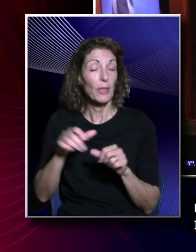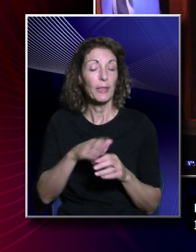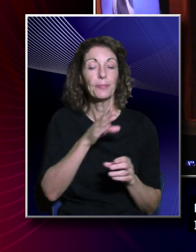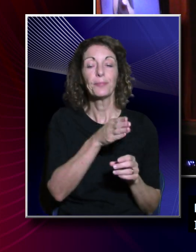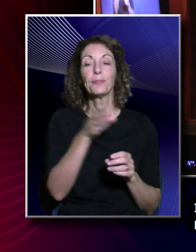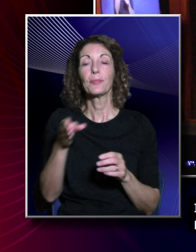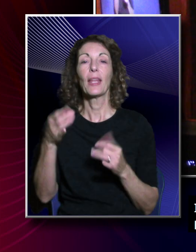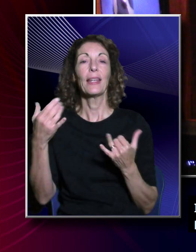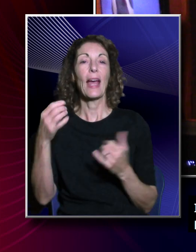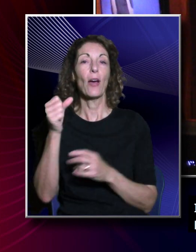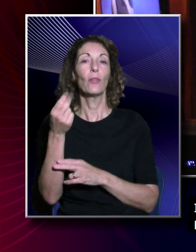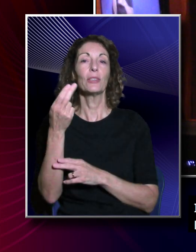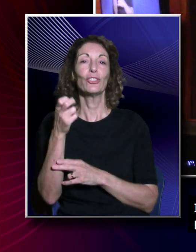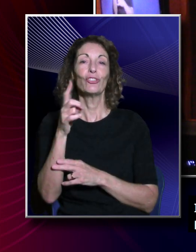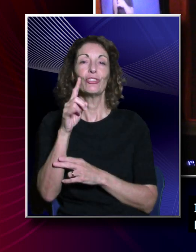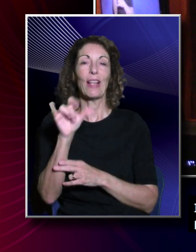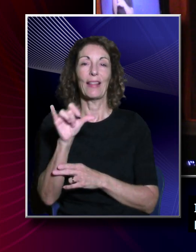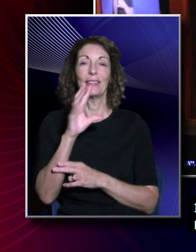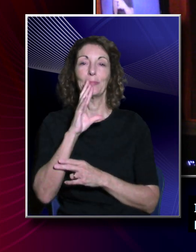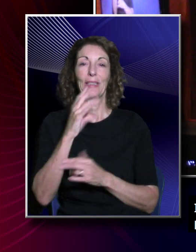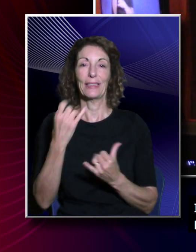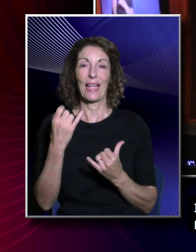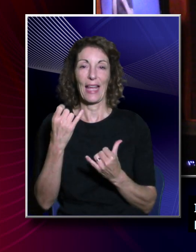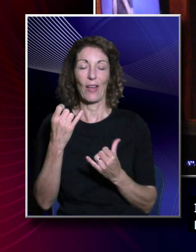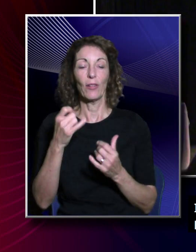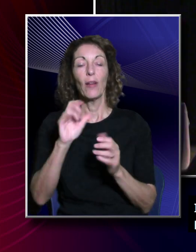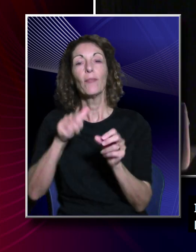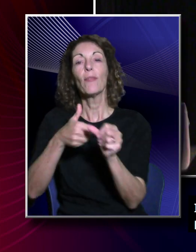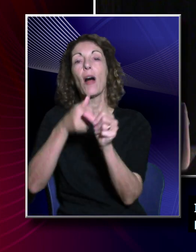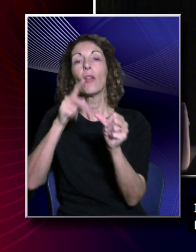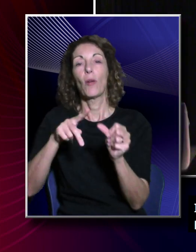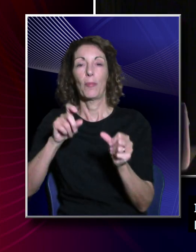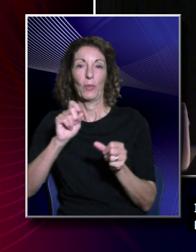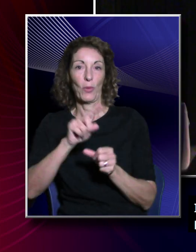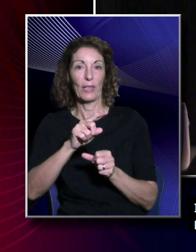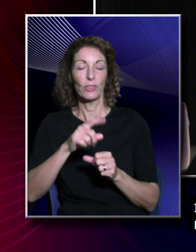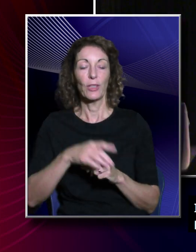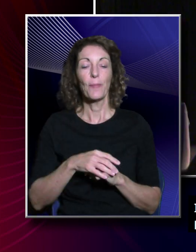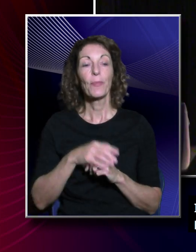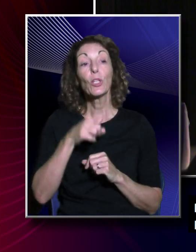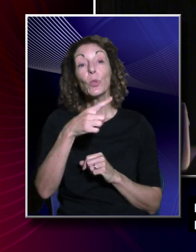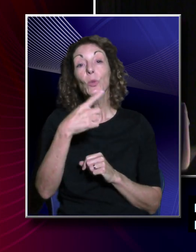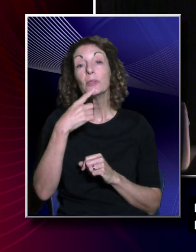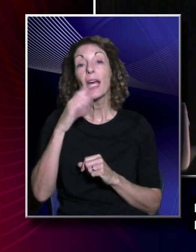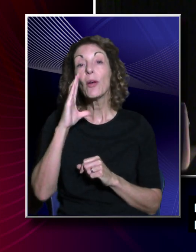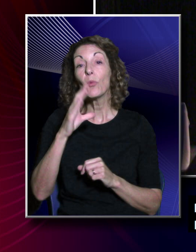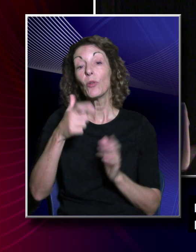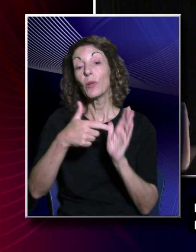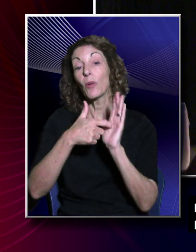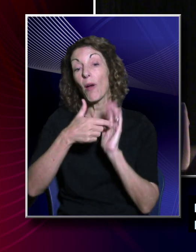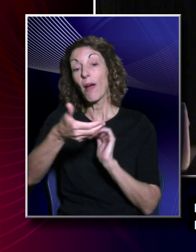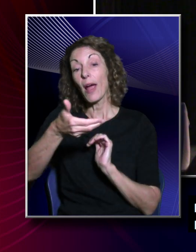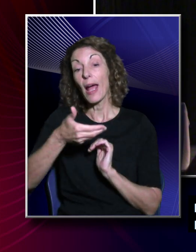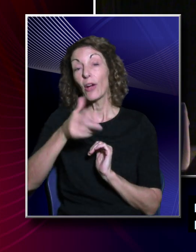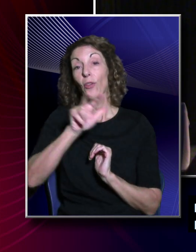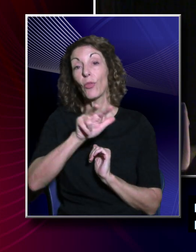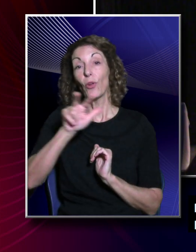again. My follow-up question to that is, you said that you would have to hire 33 new staff.